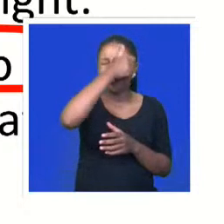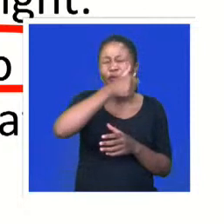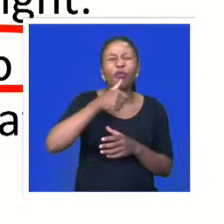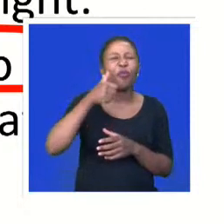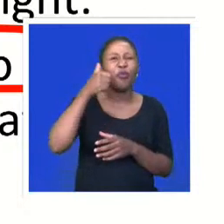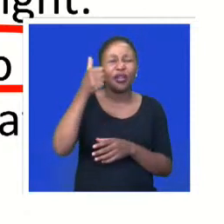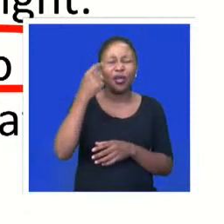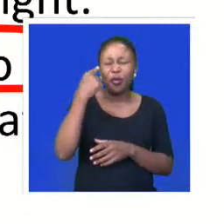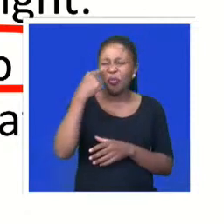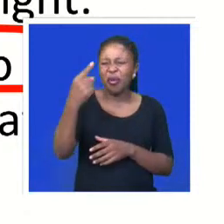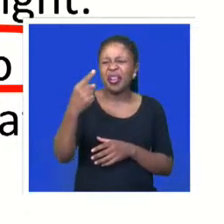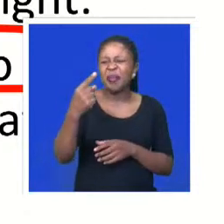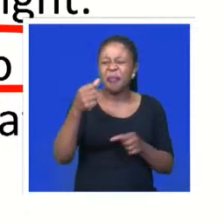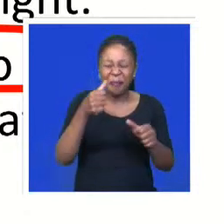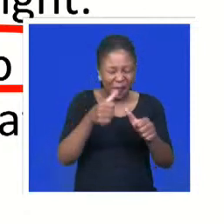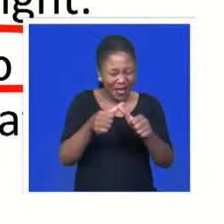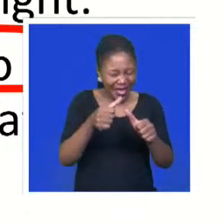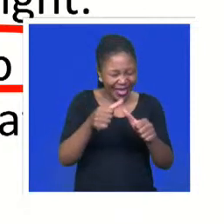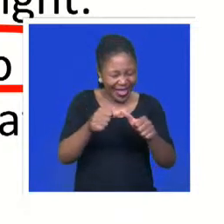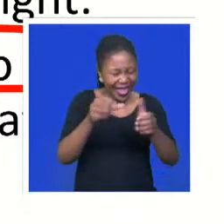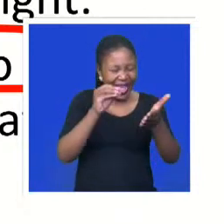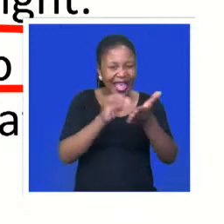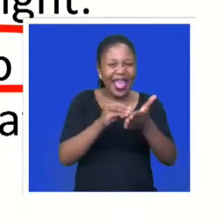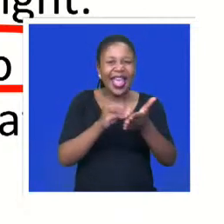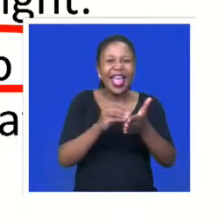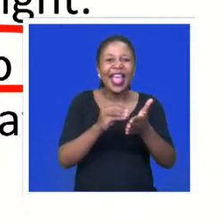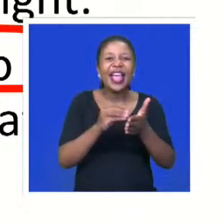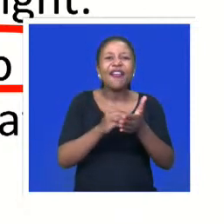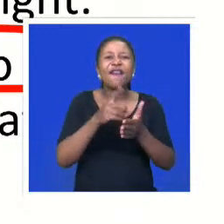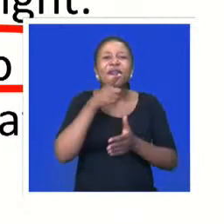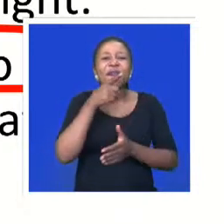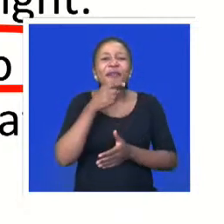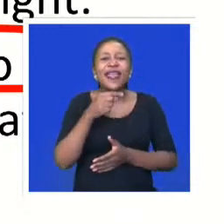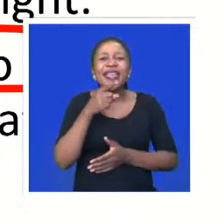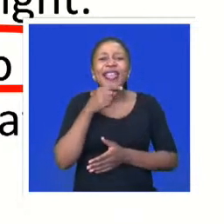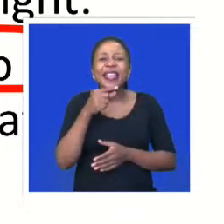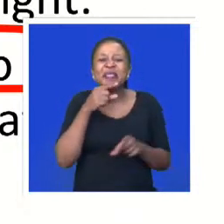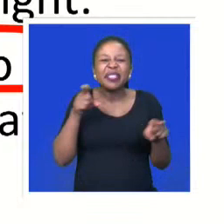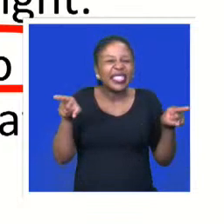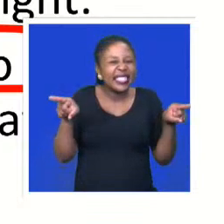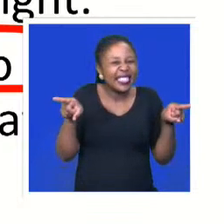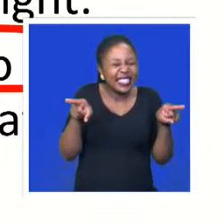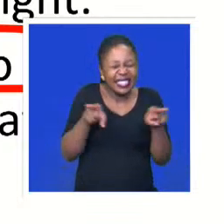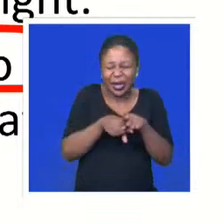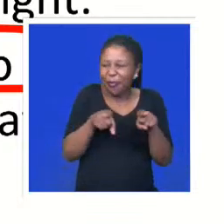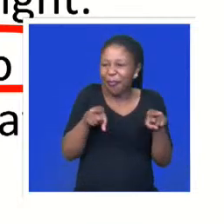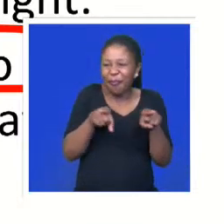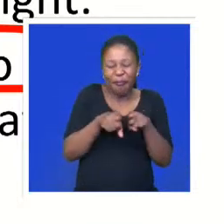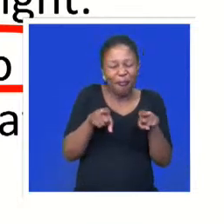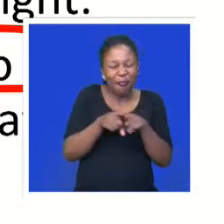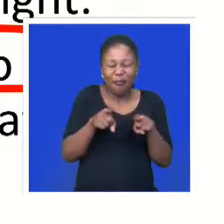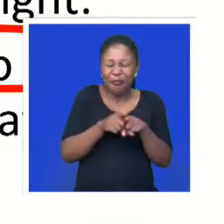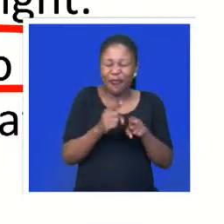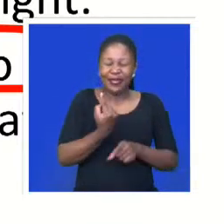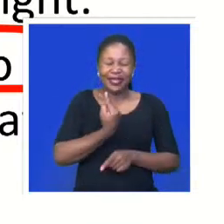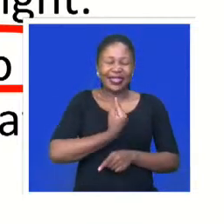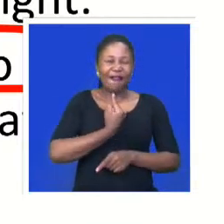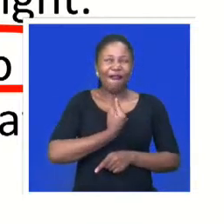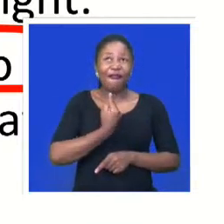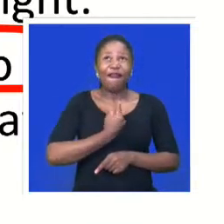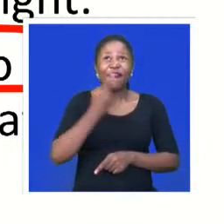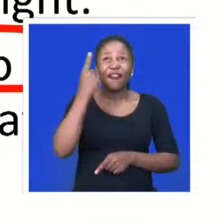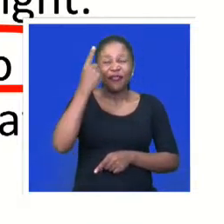him in his own image. It shows us that God is all-knowing.